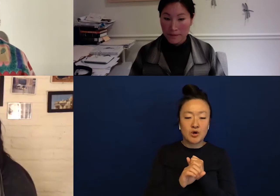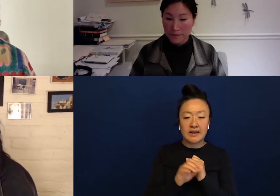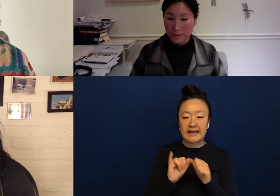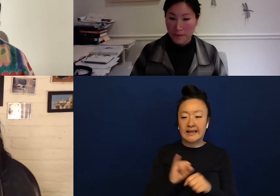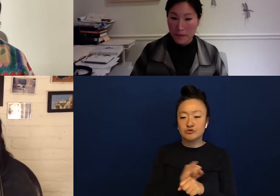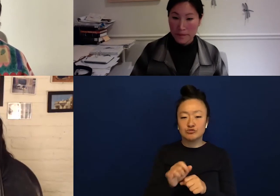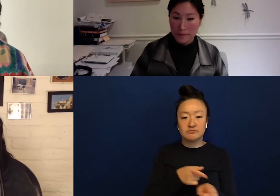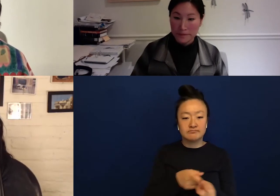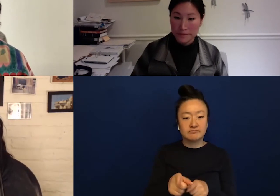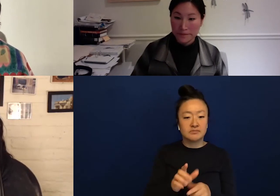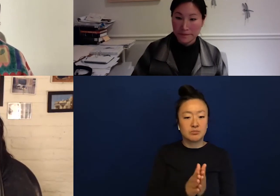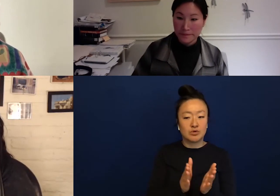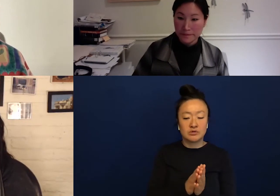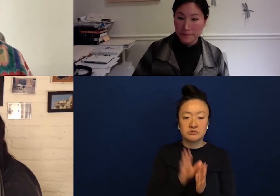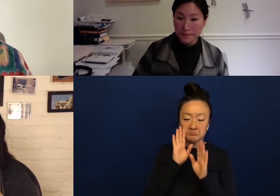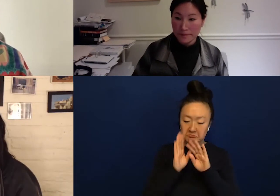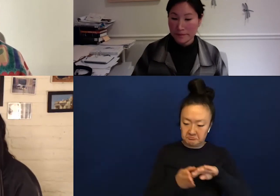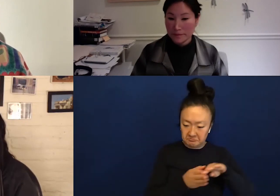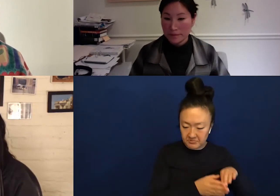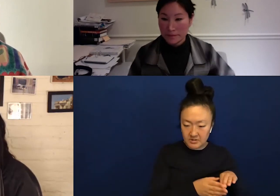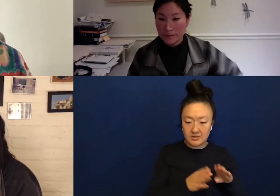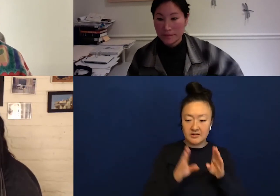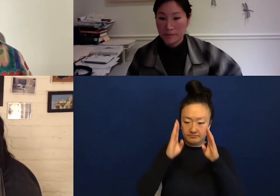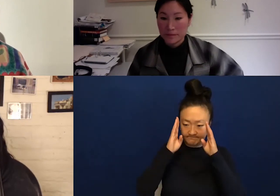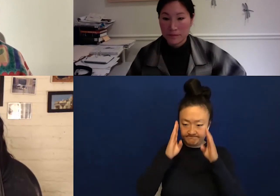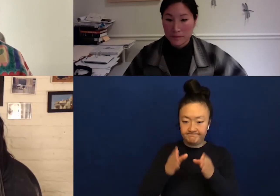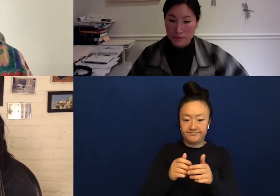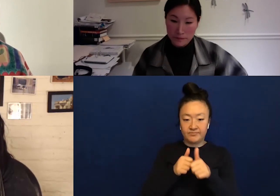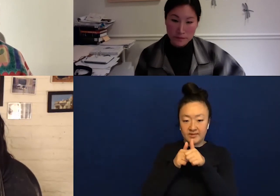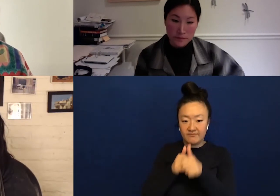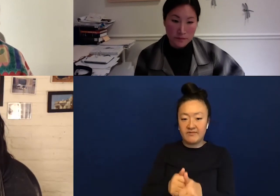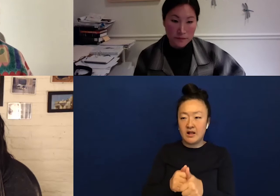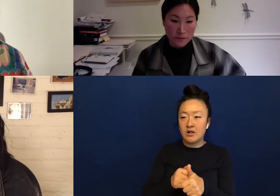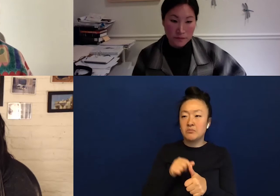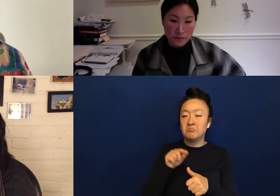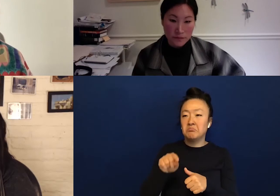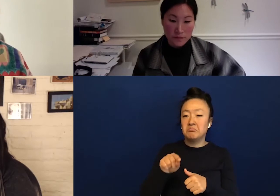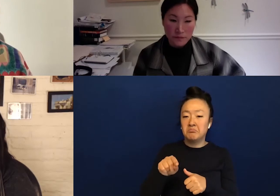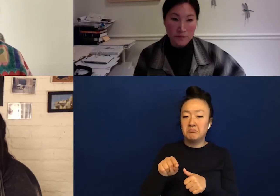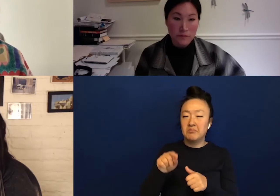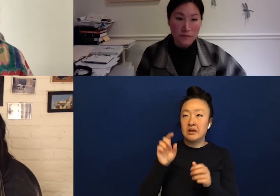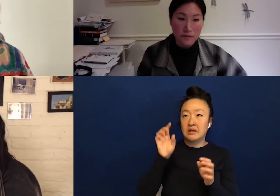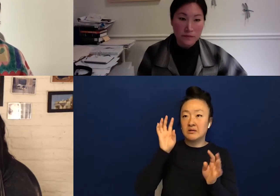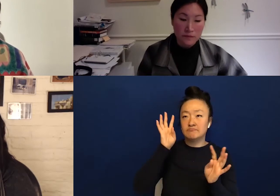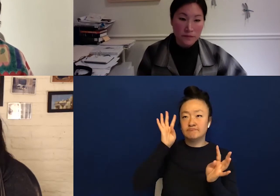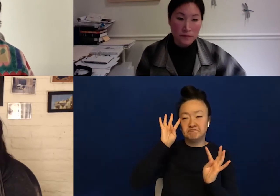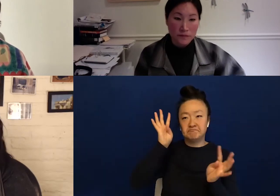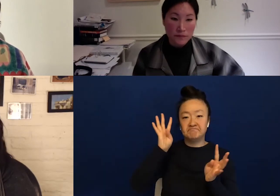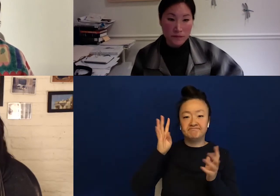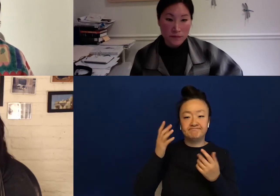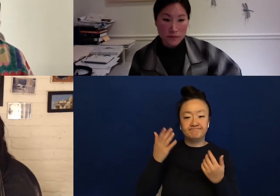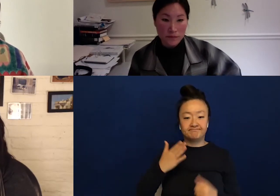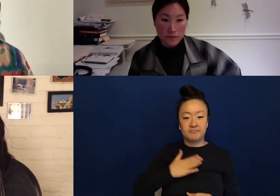books aside and just sort of follow this sort of invention of mine